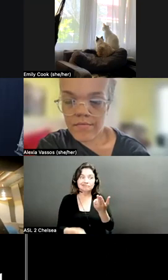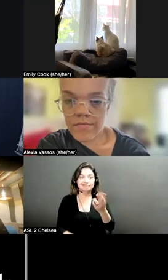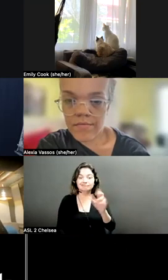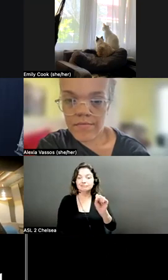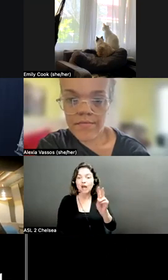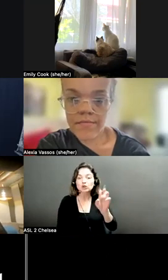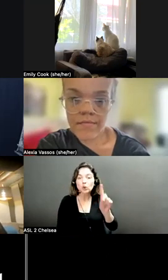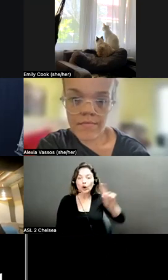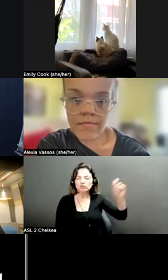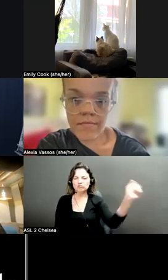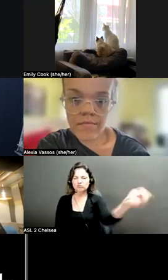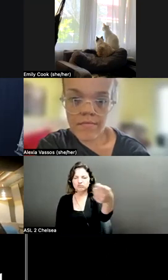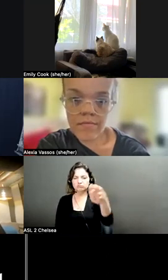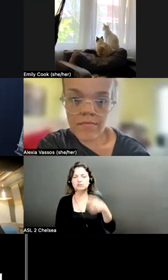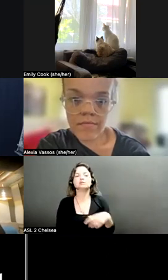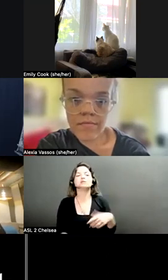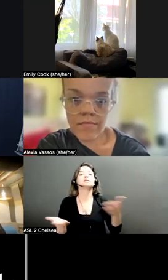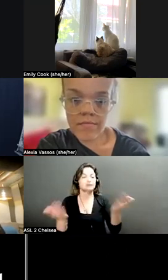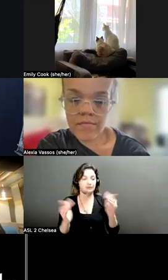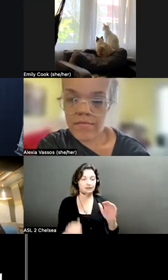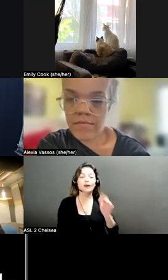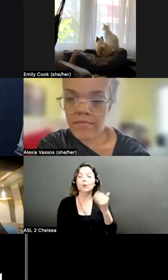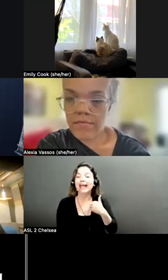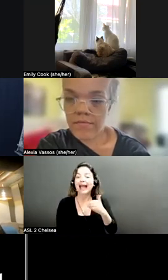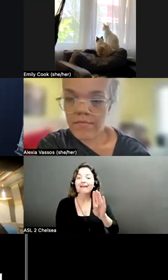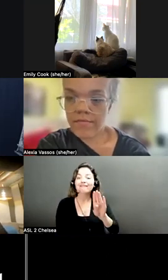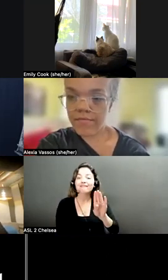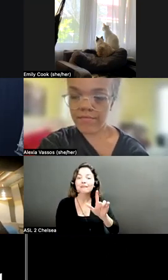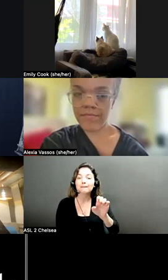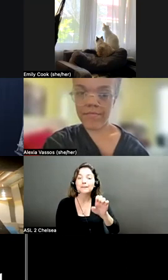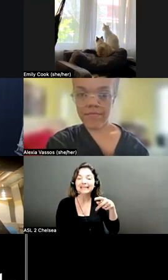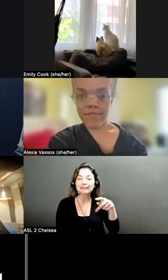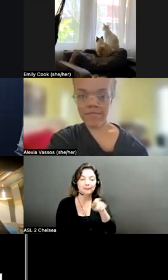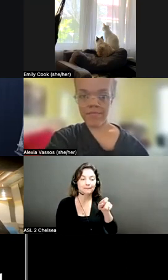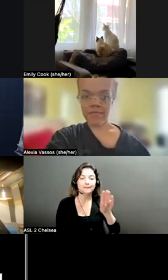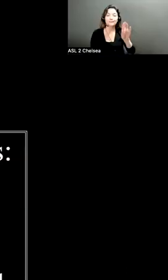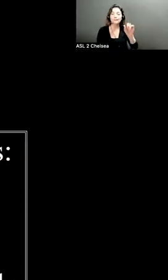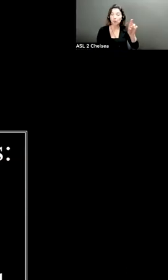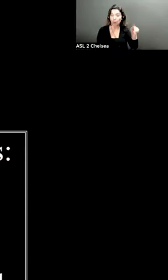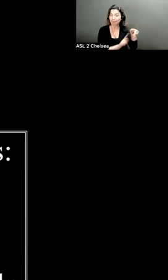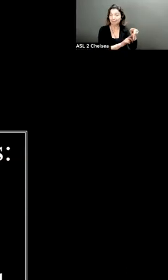that. There's bleep blorp, which is usually used as